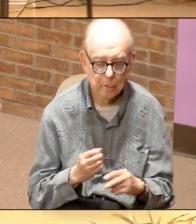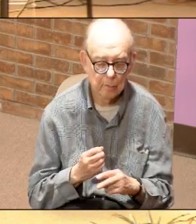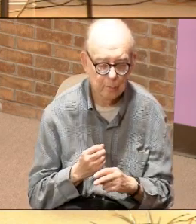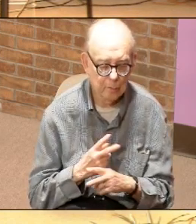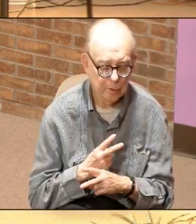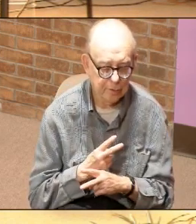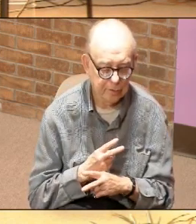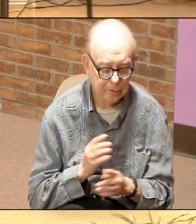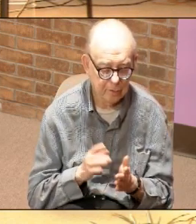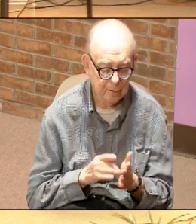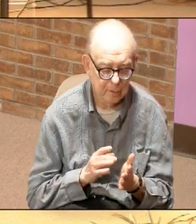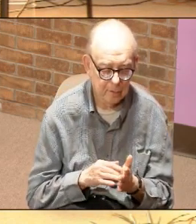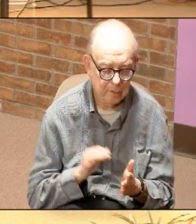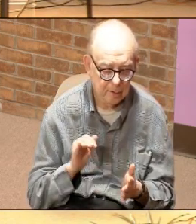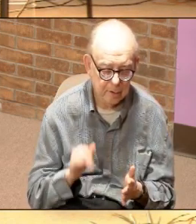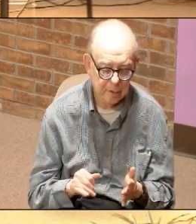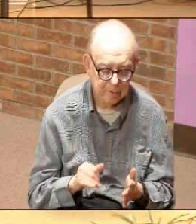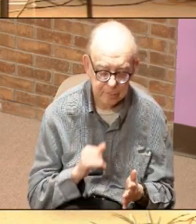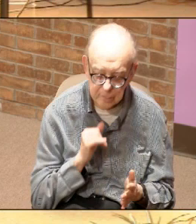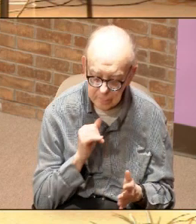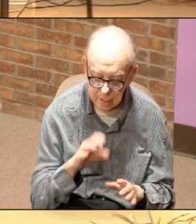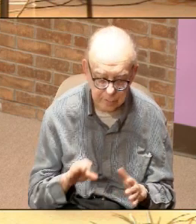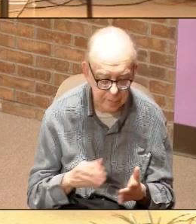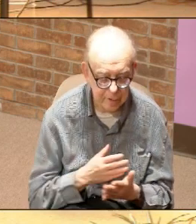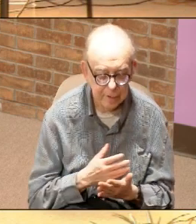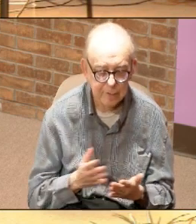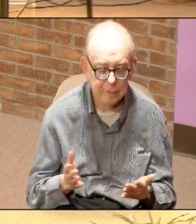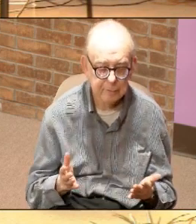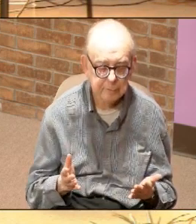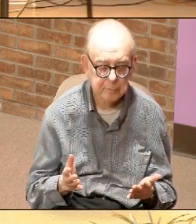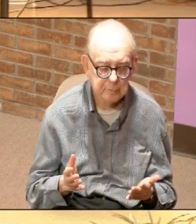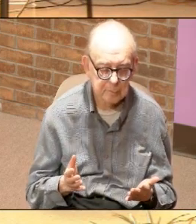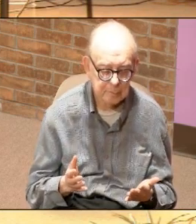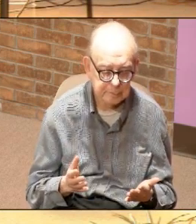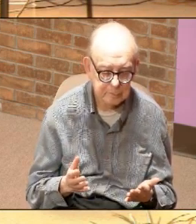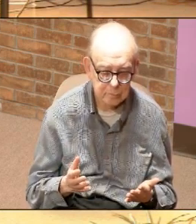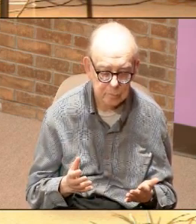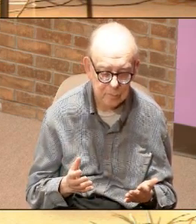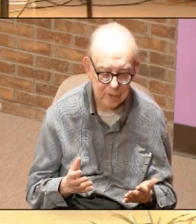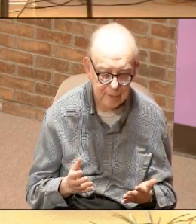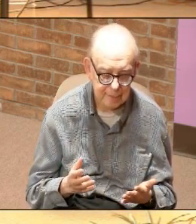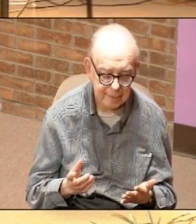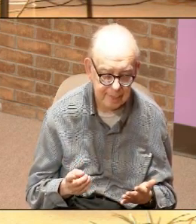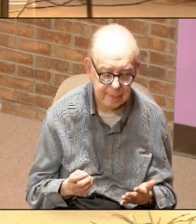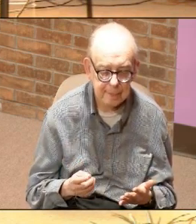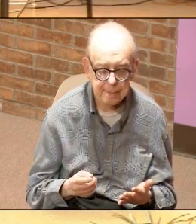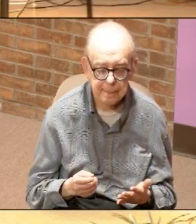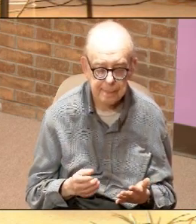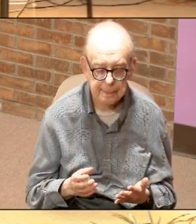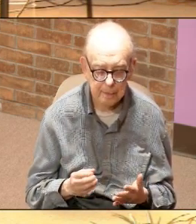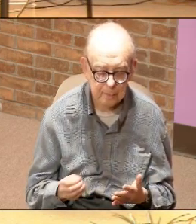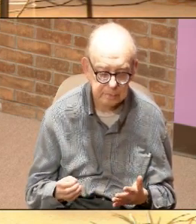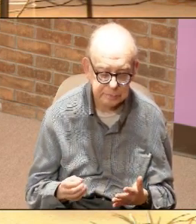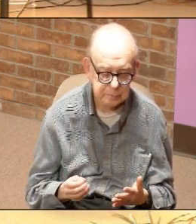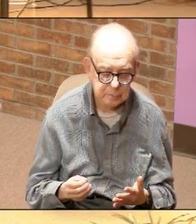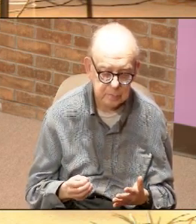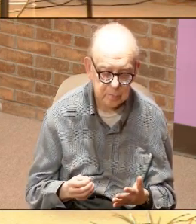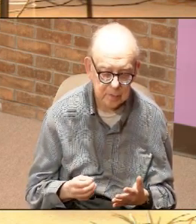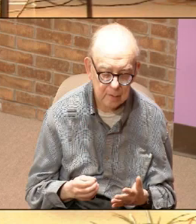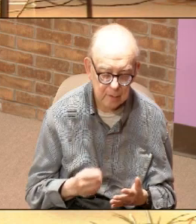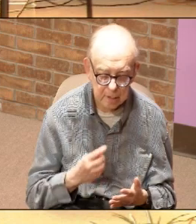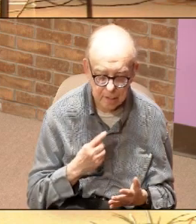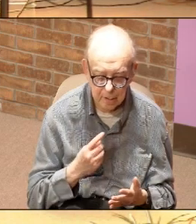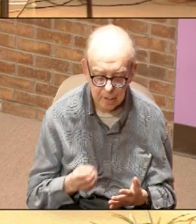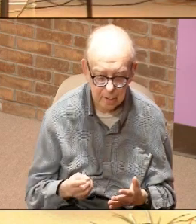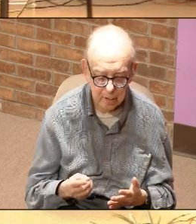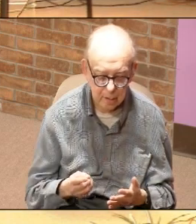world, and it still ain't going anywhere. It's just shooting. And you're